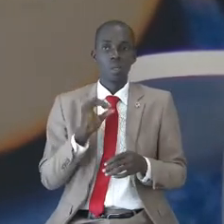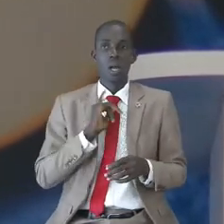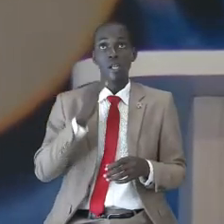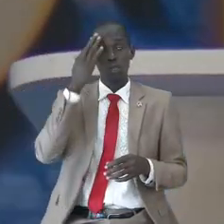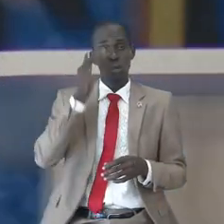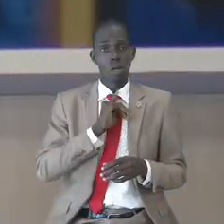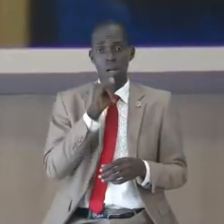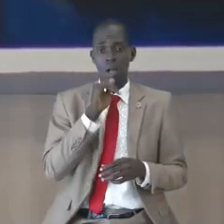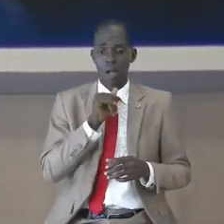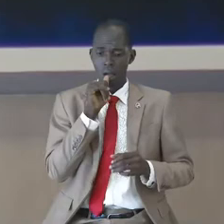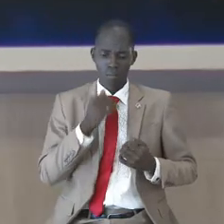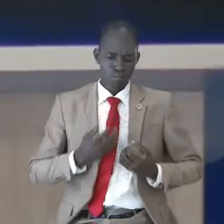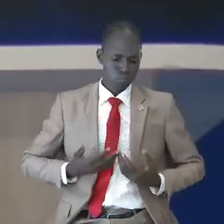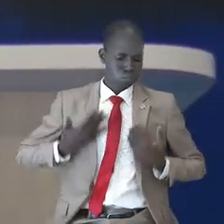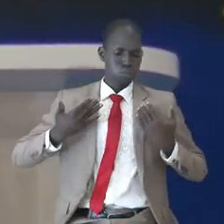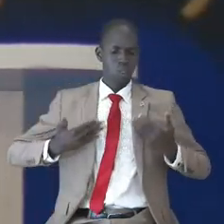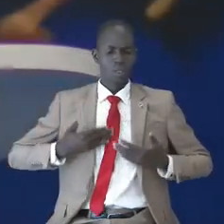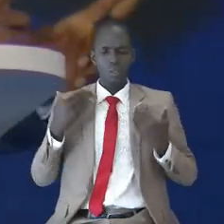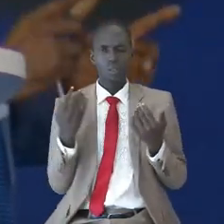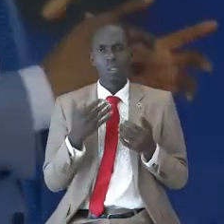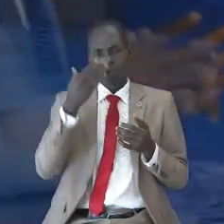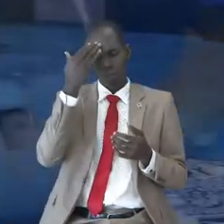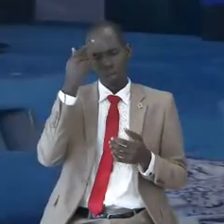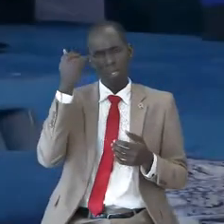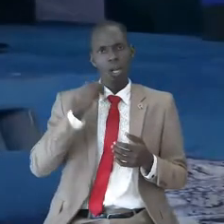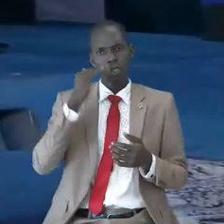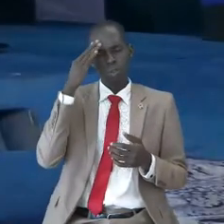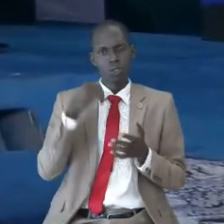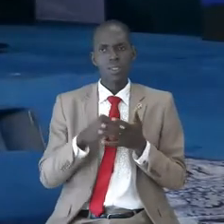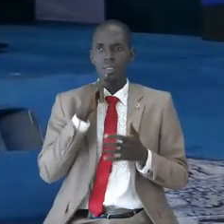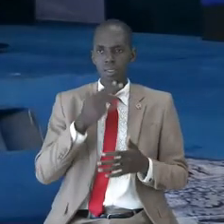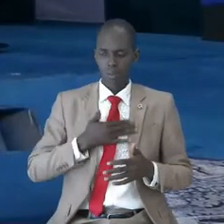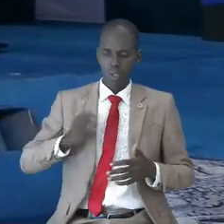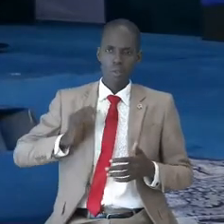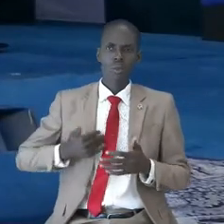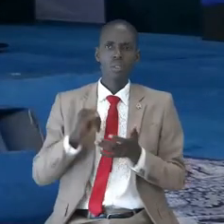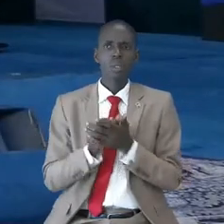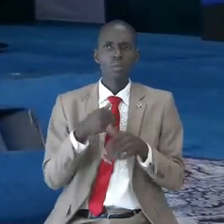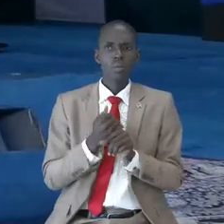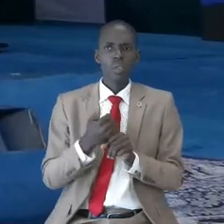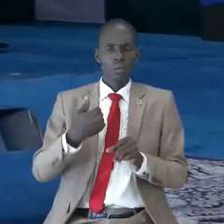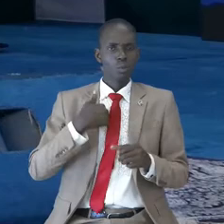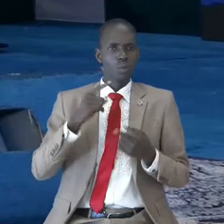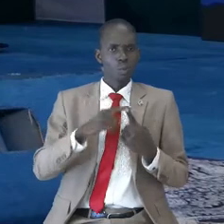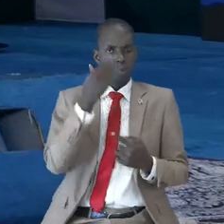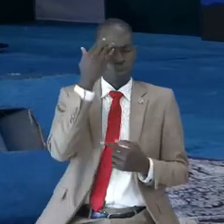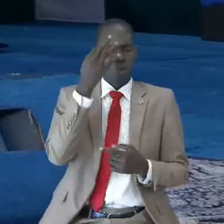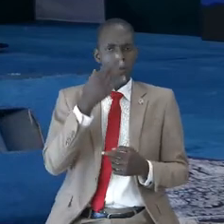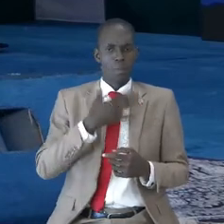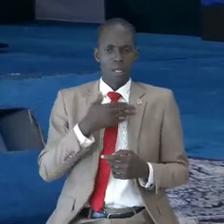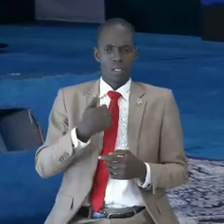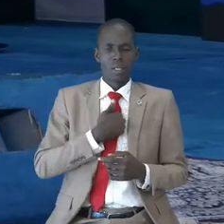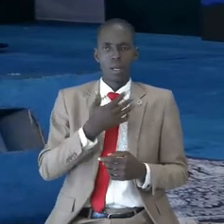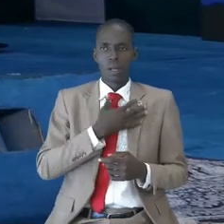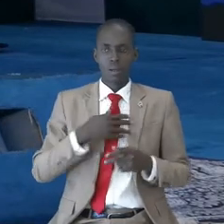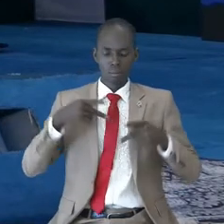I'm excited. It's my soul that makes me conscious of myself and personality. Now